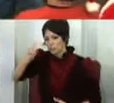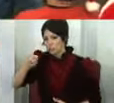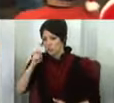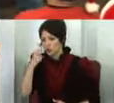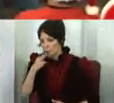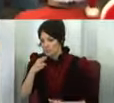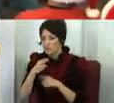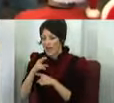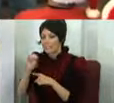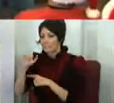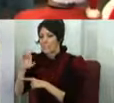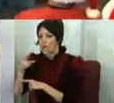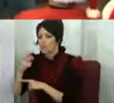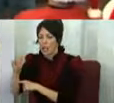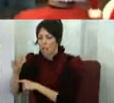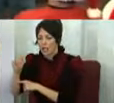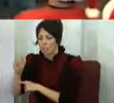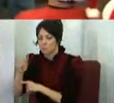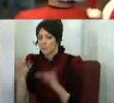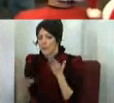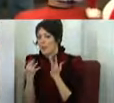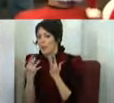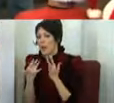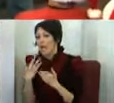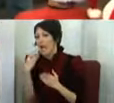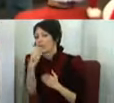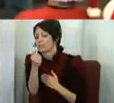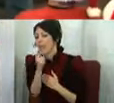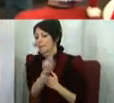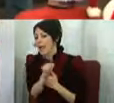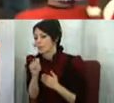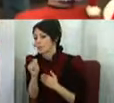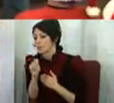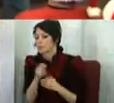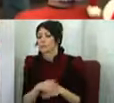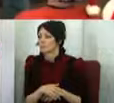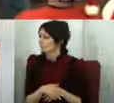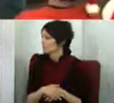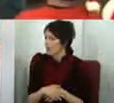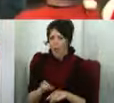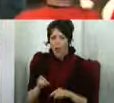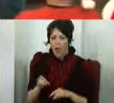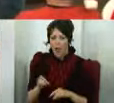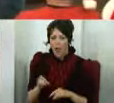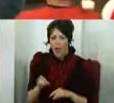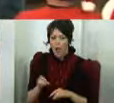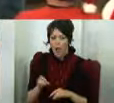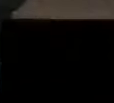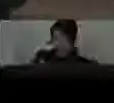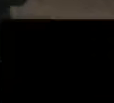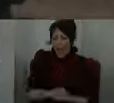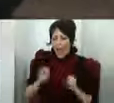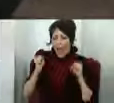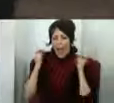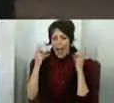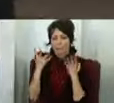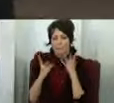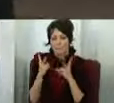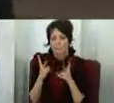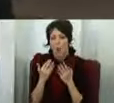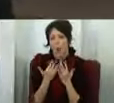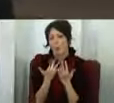husband Sasha, were probably waiting outside. Oh my goodness, how many people do you think are waiting